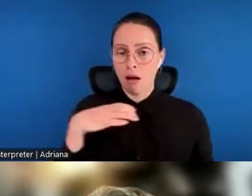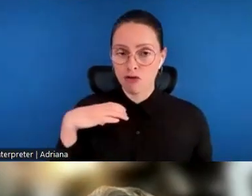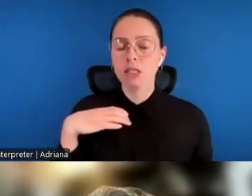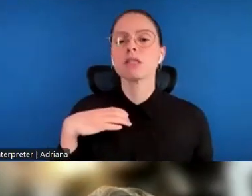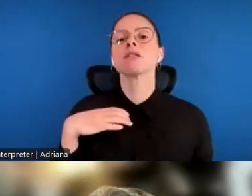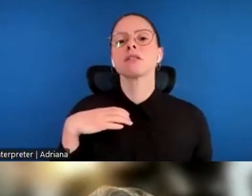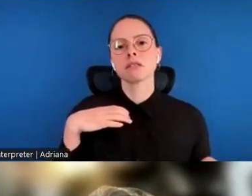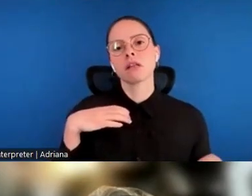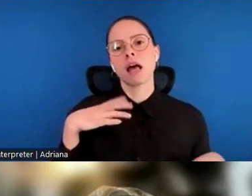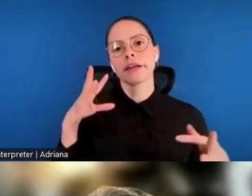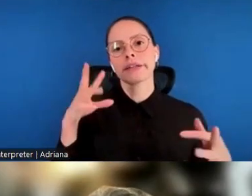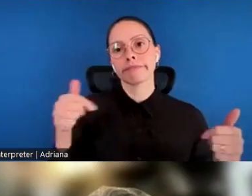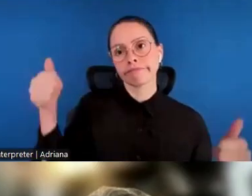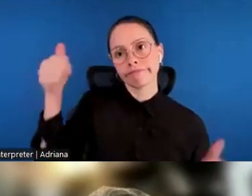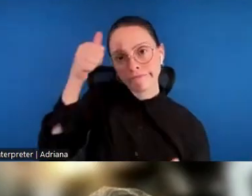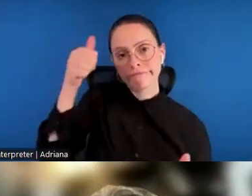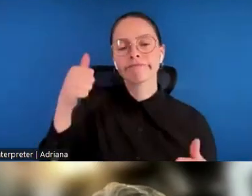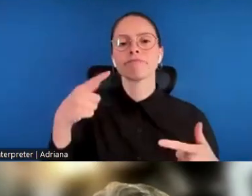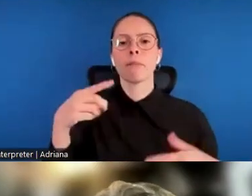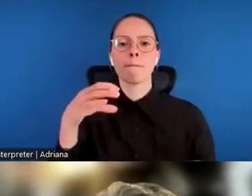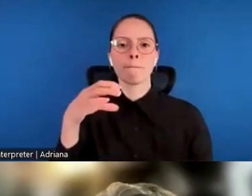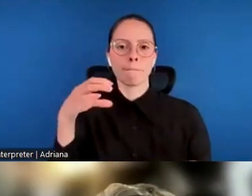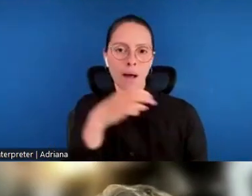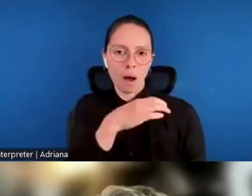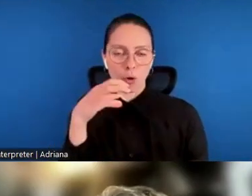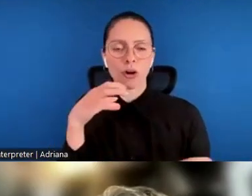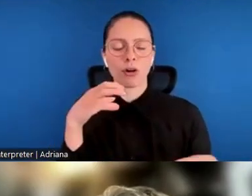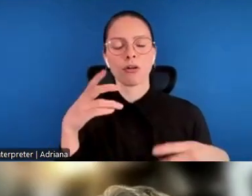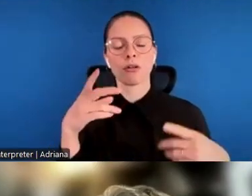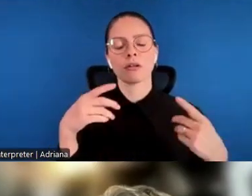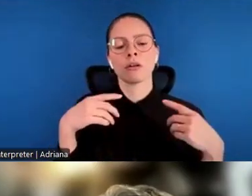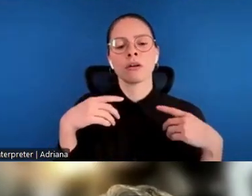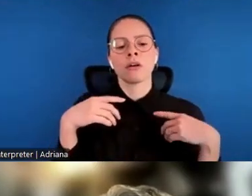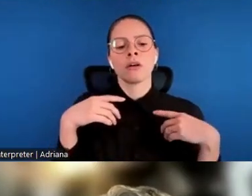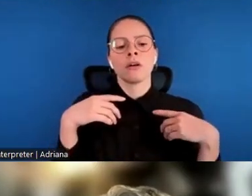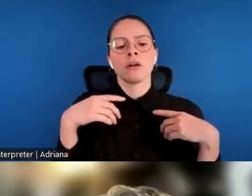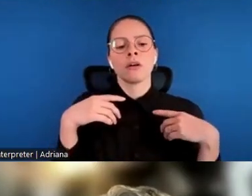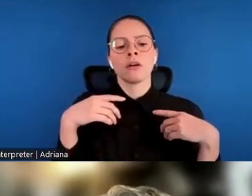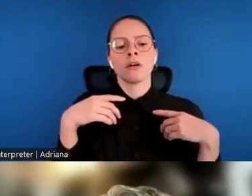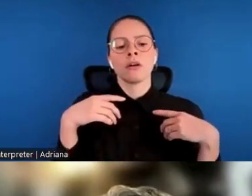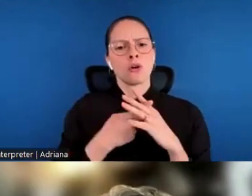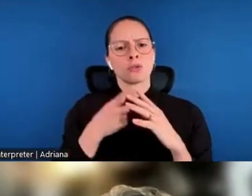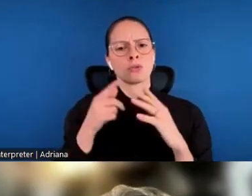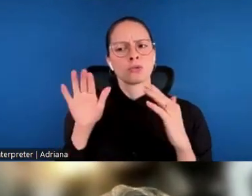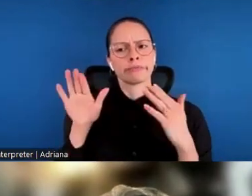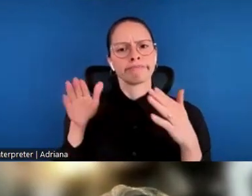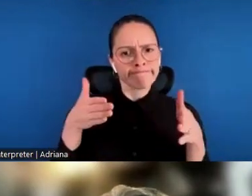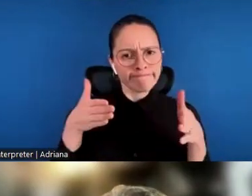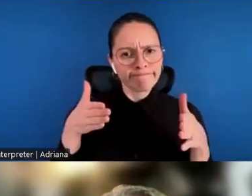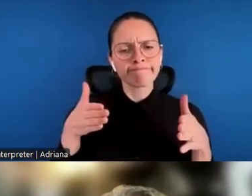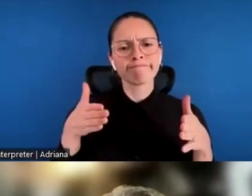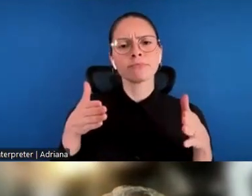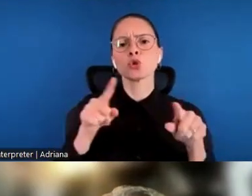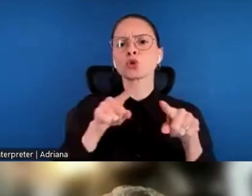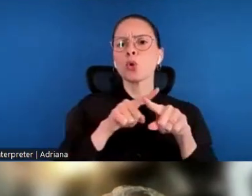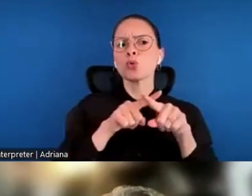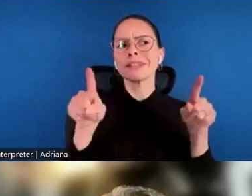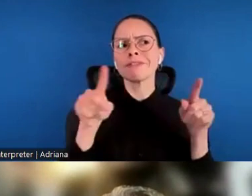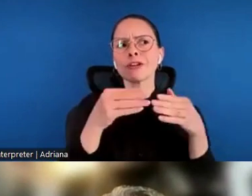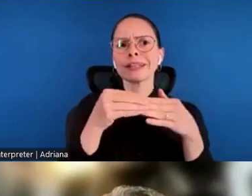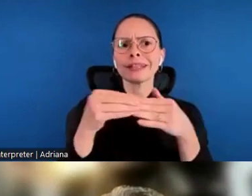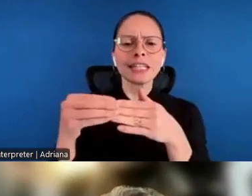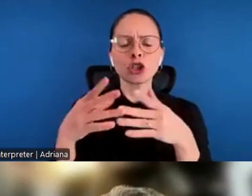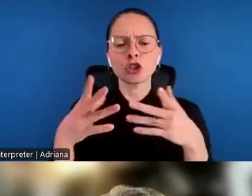power over the military, started to turn its attention. And so different branches of the military, different leadership was starting to say, how do